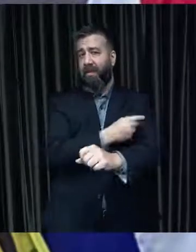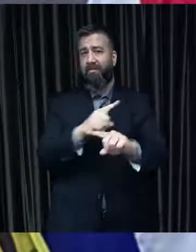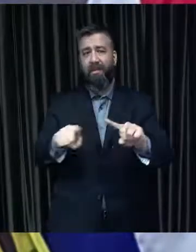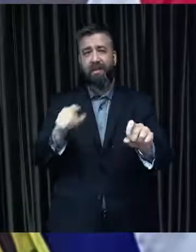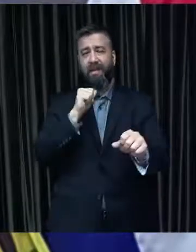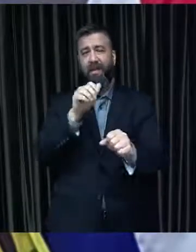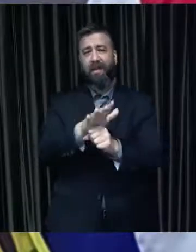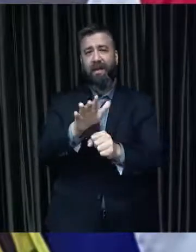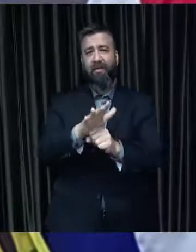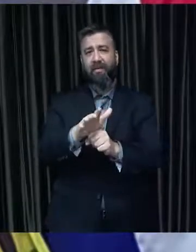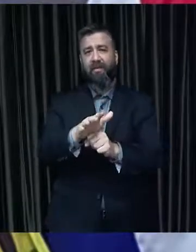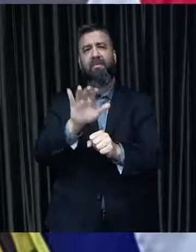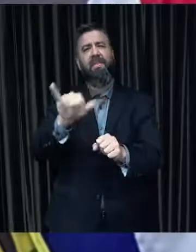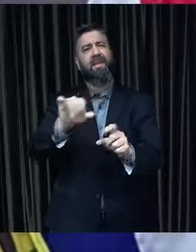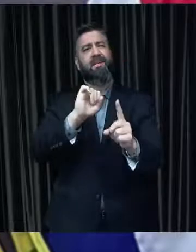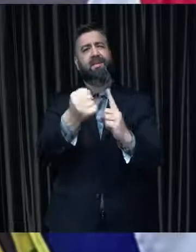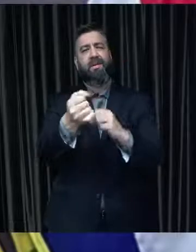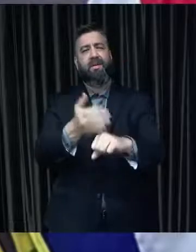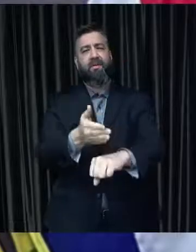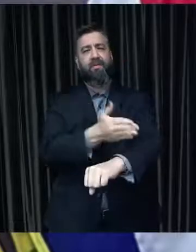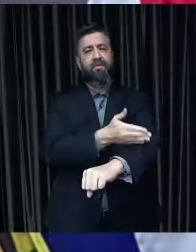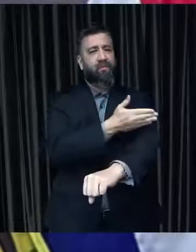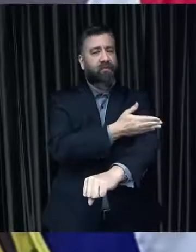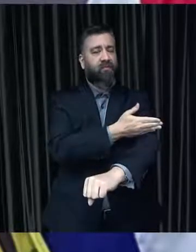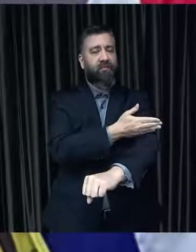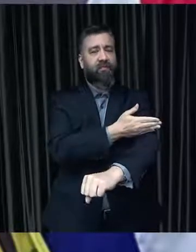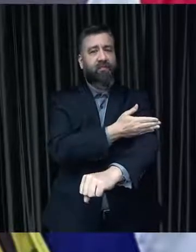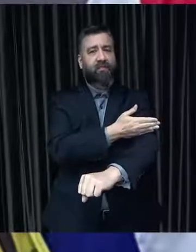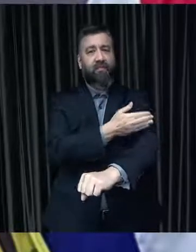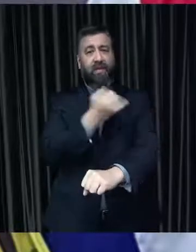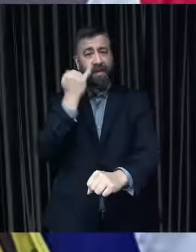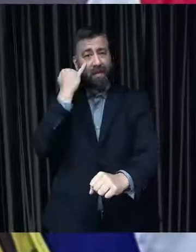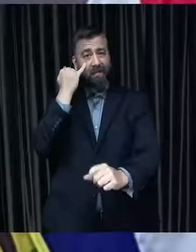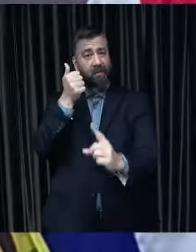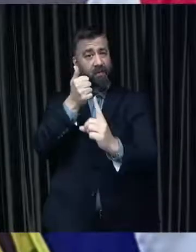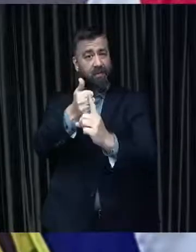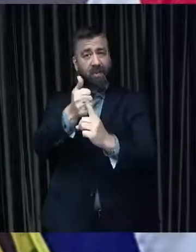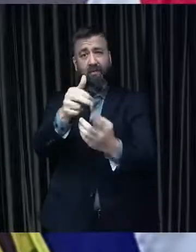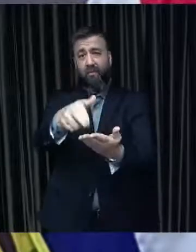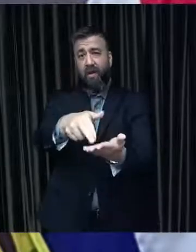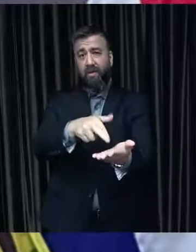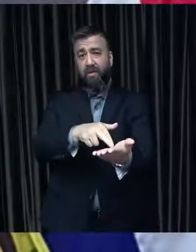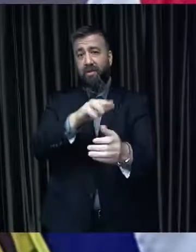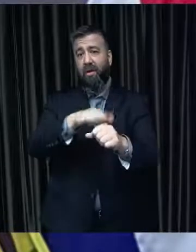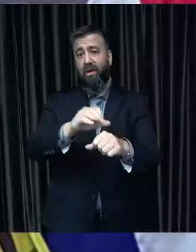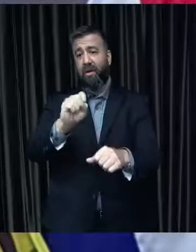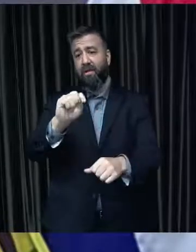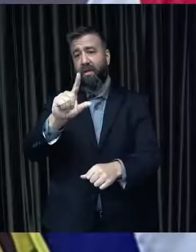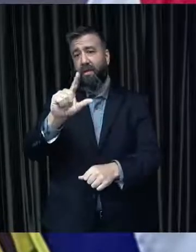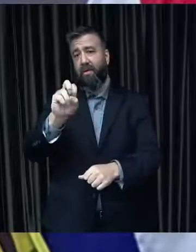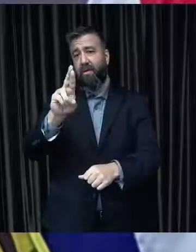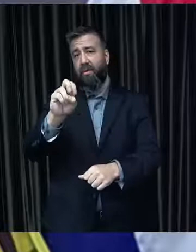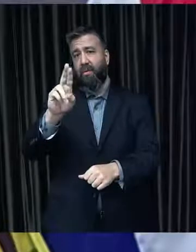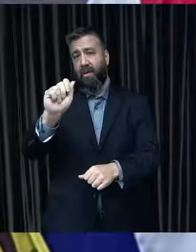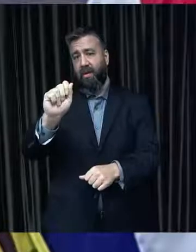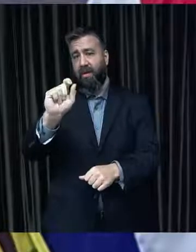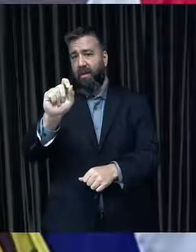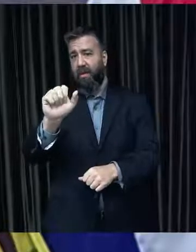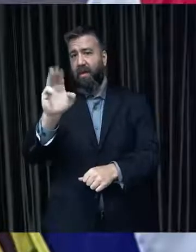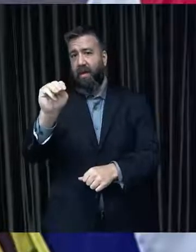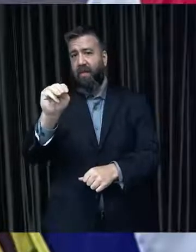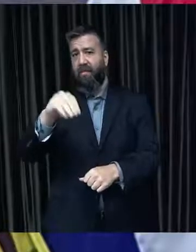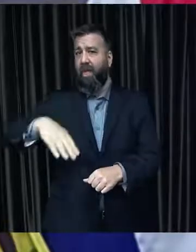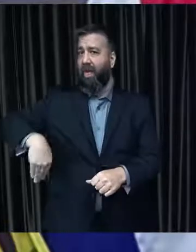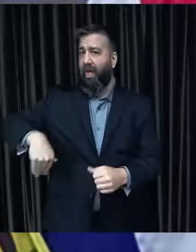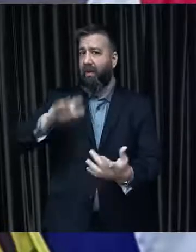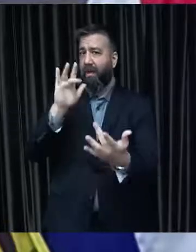vulnerable residents. And if you have registered on stlcorona.com but still have not been contacted for an appointment, please be patient.